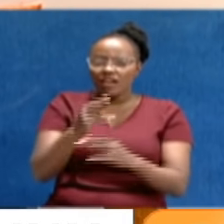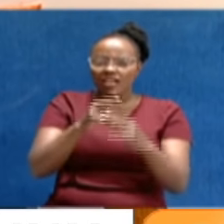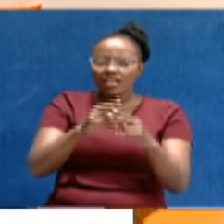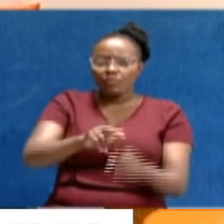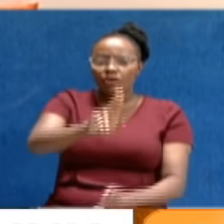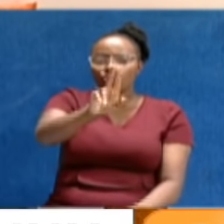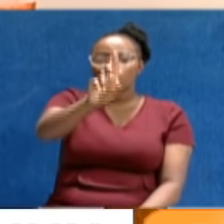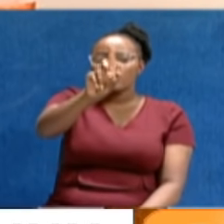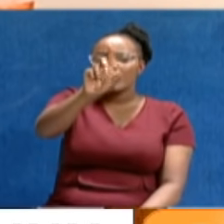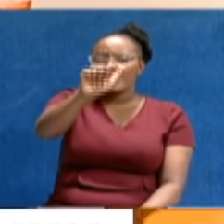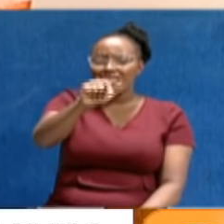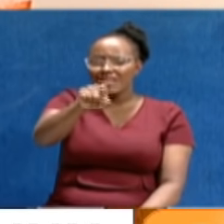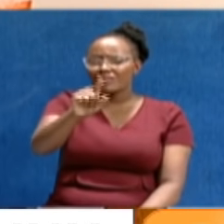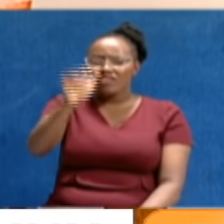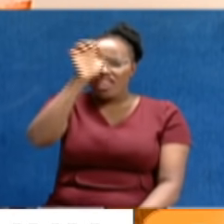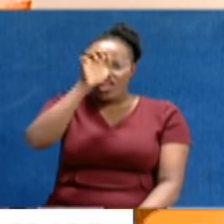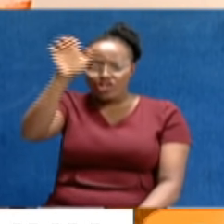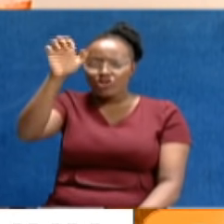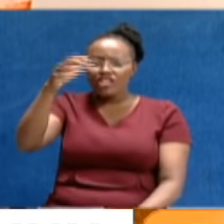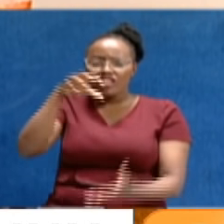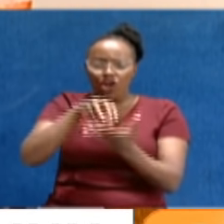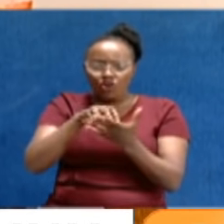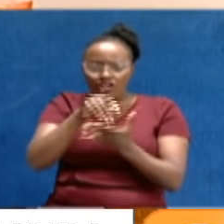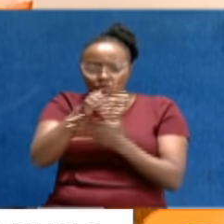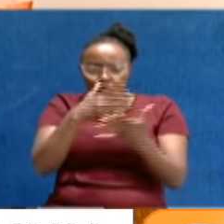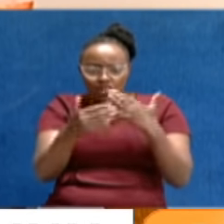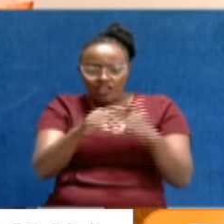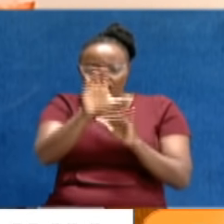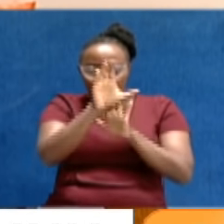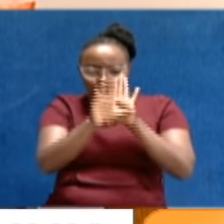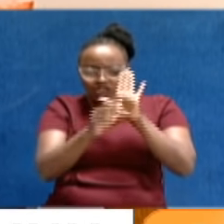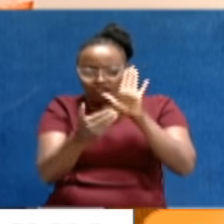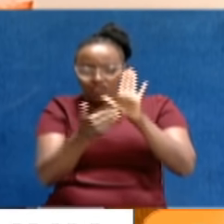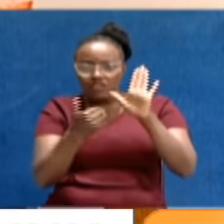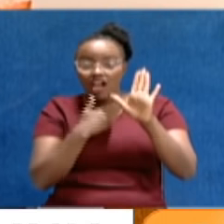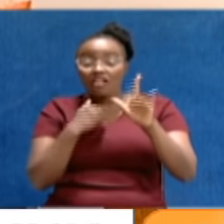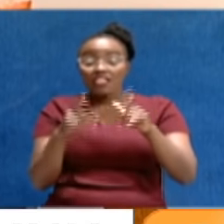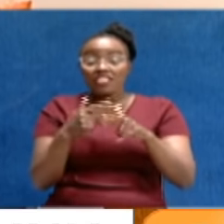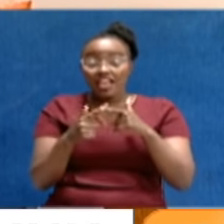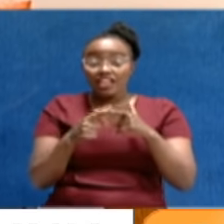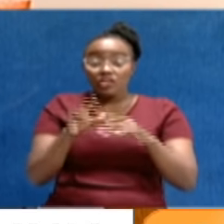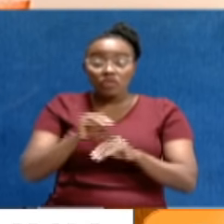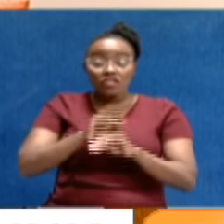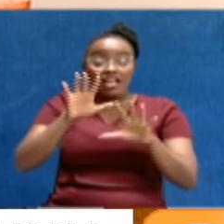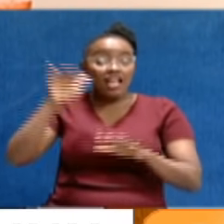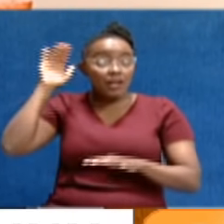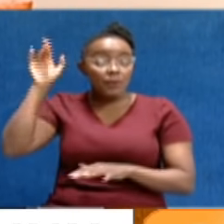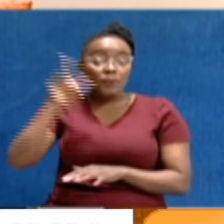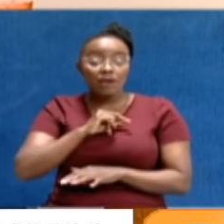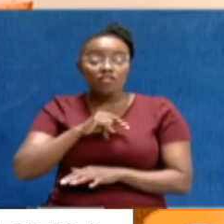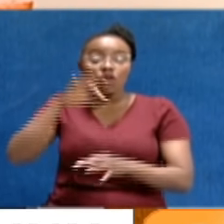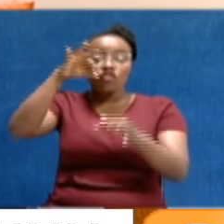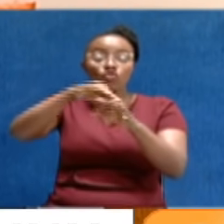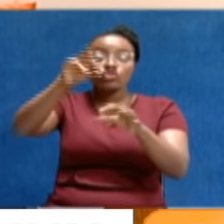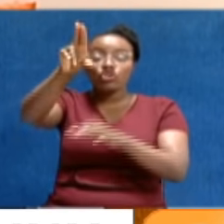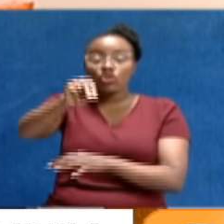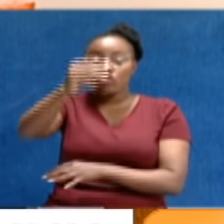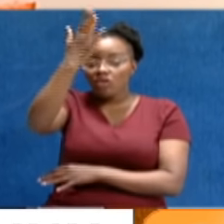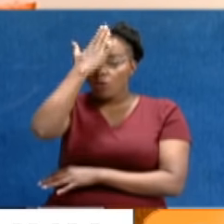called UDA, they are ignoring the contents of the constitution. And you heard her clearly say, I'm going to vote